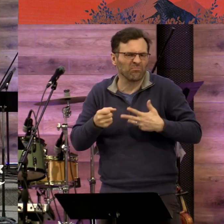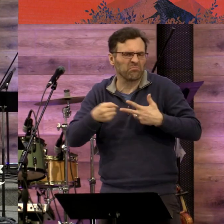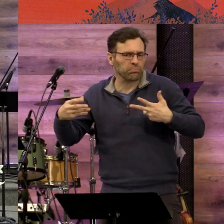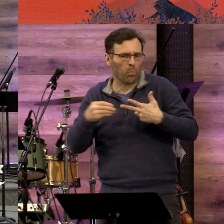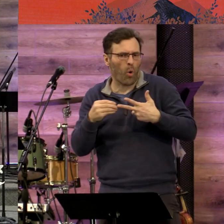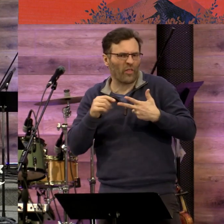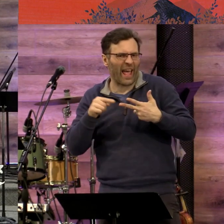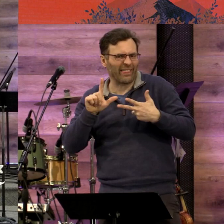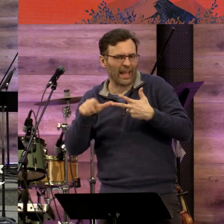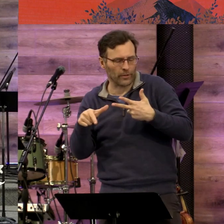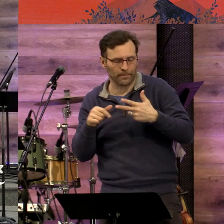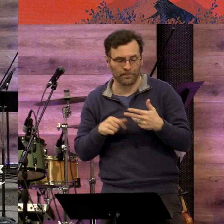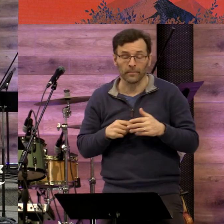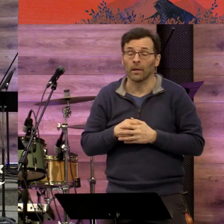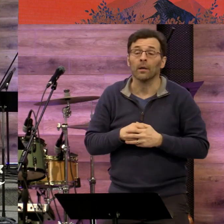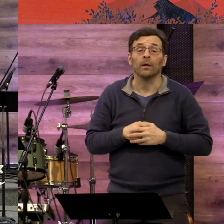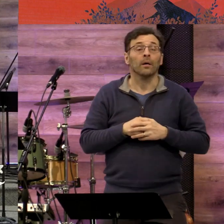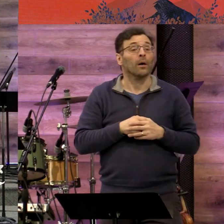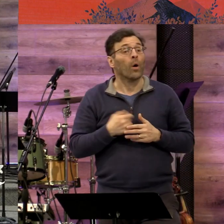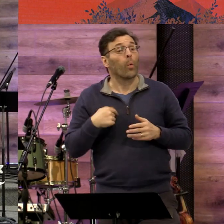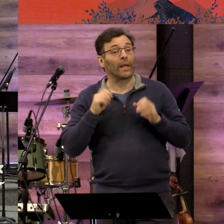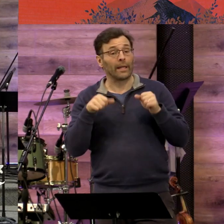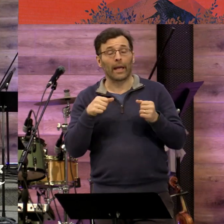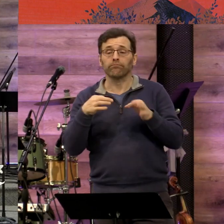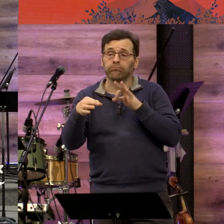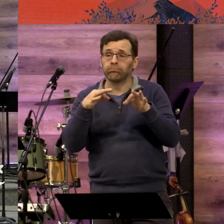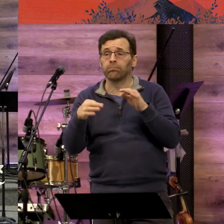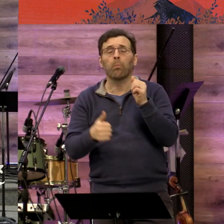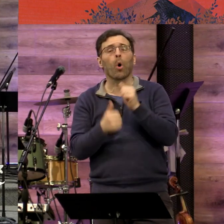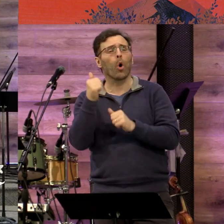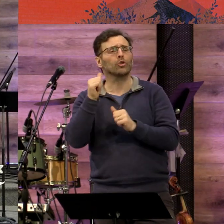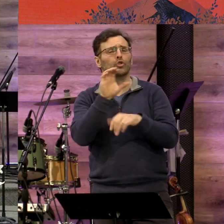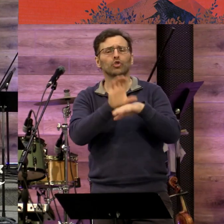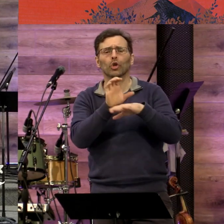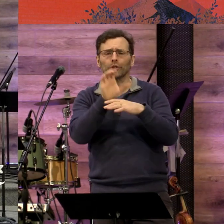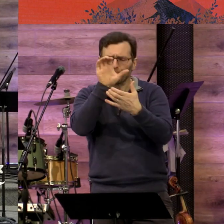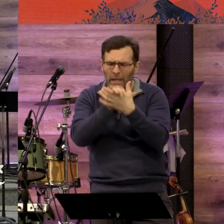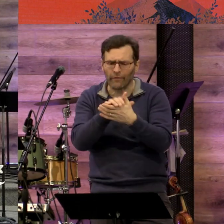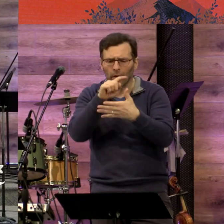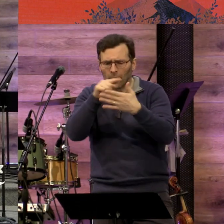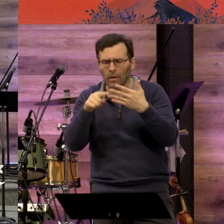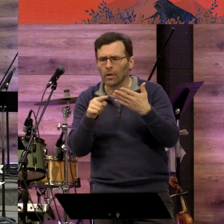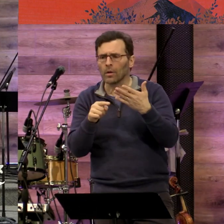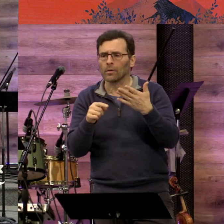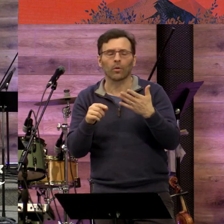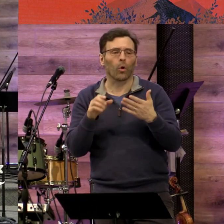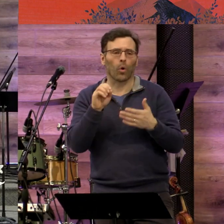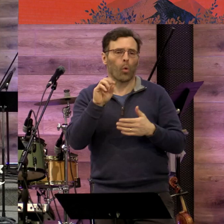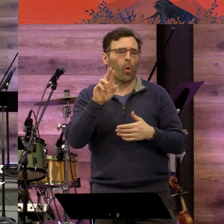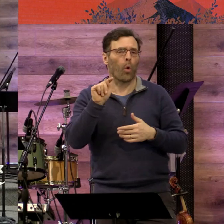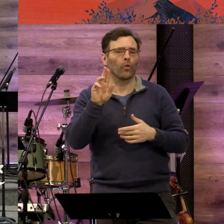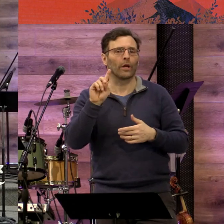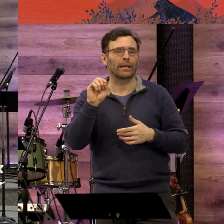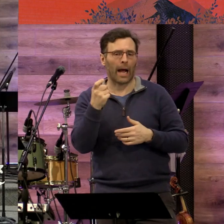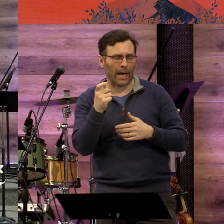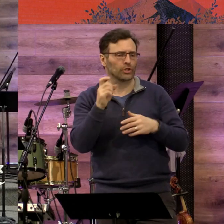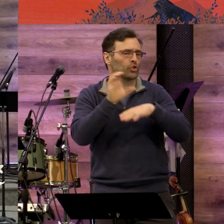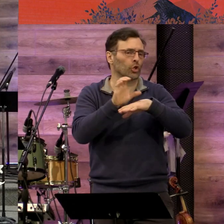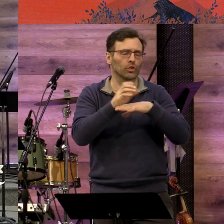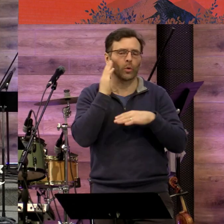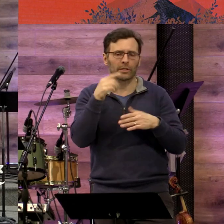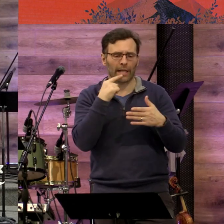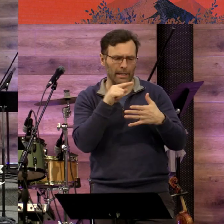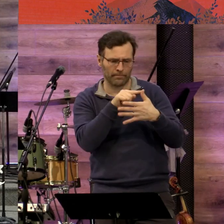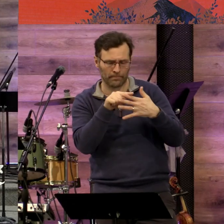Now, we can articulate these things, and most church doctrinal statements will say these things. At least Orthodox churches will say